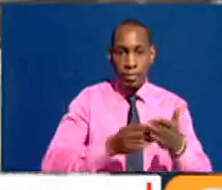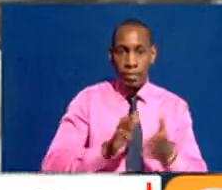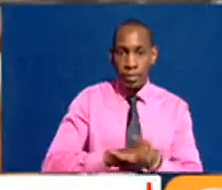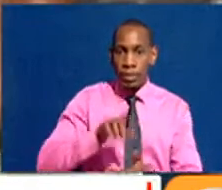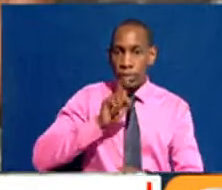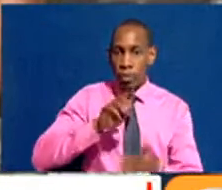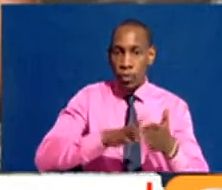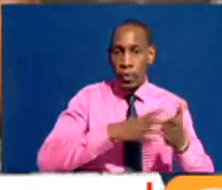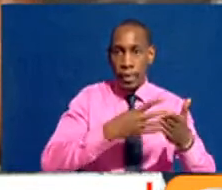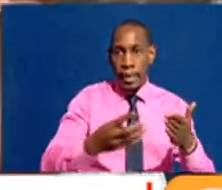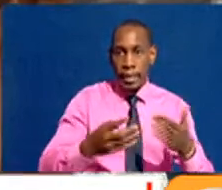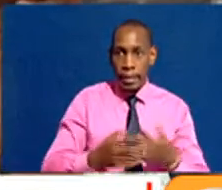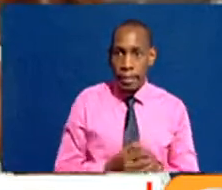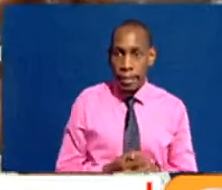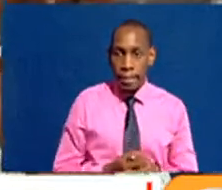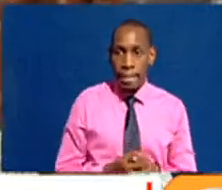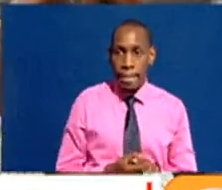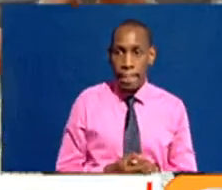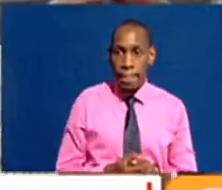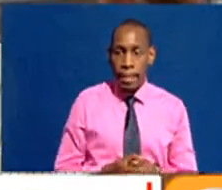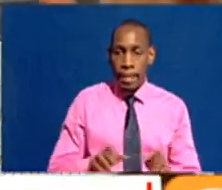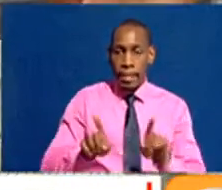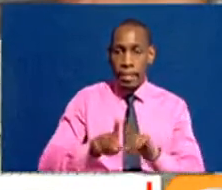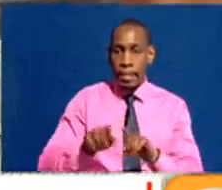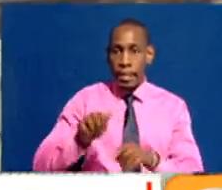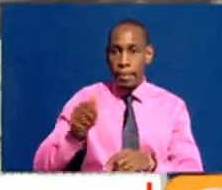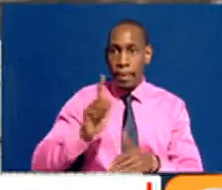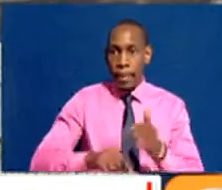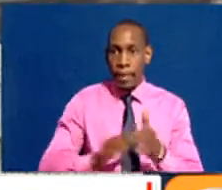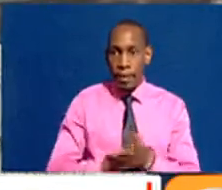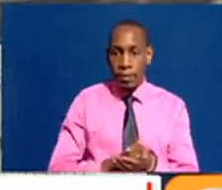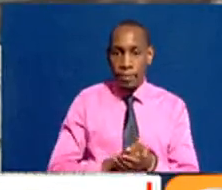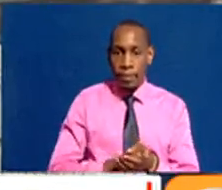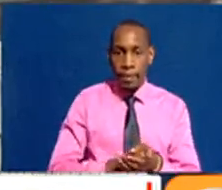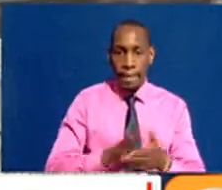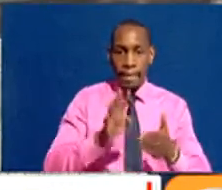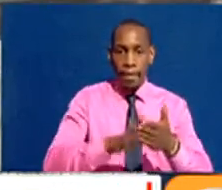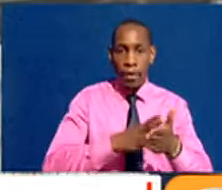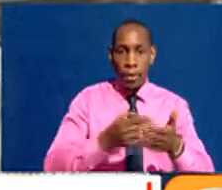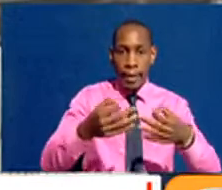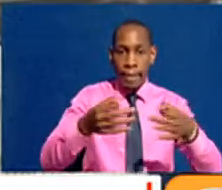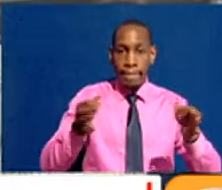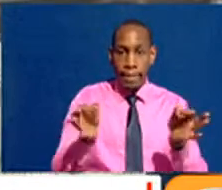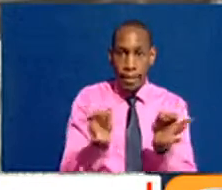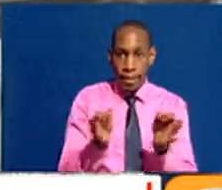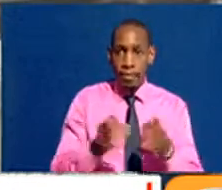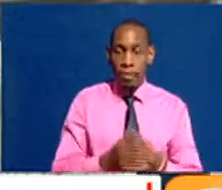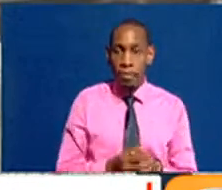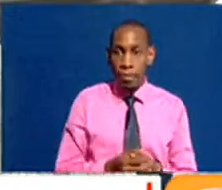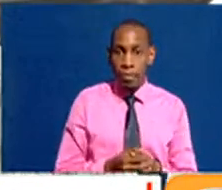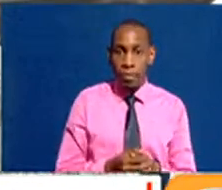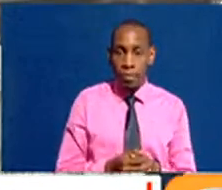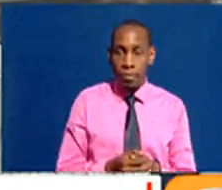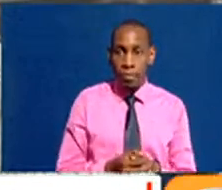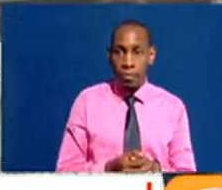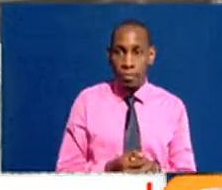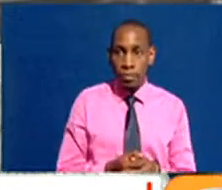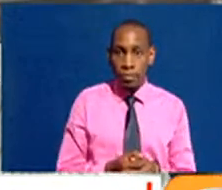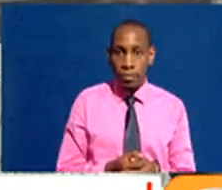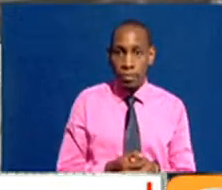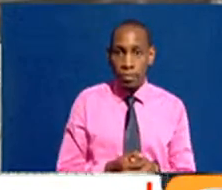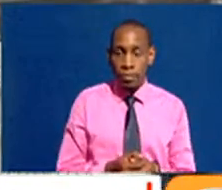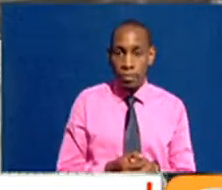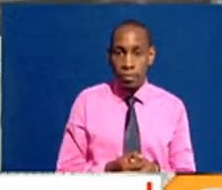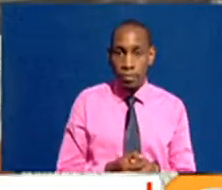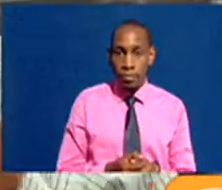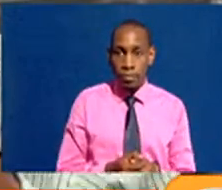mesh. We have also what we call barbed wires. And then as far